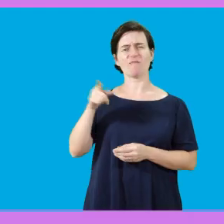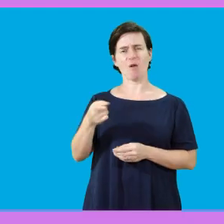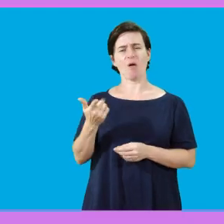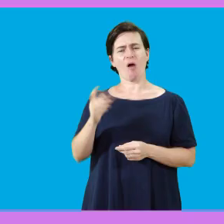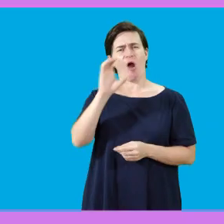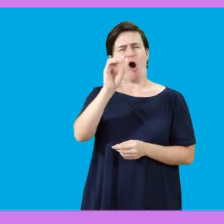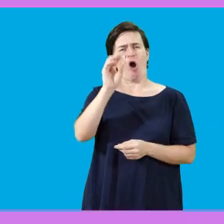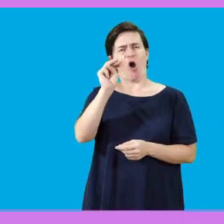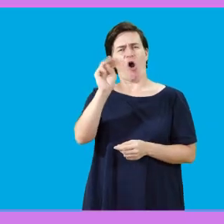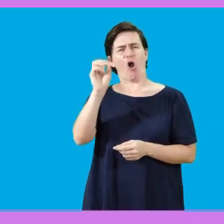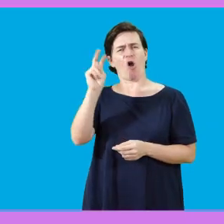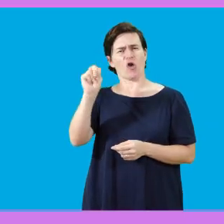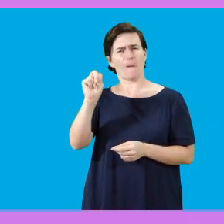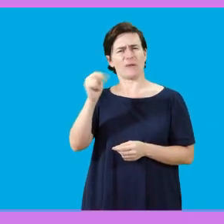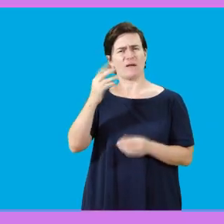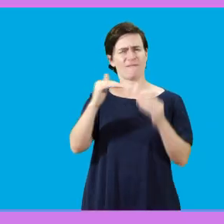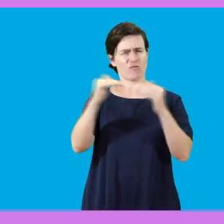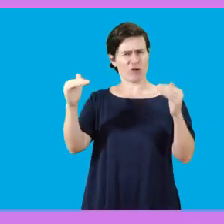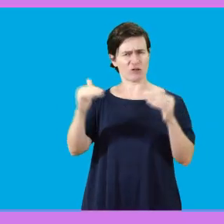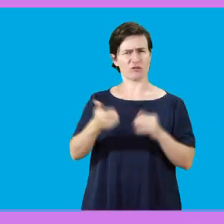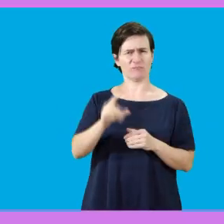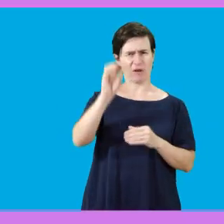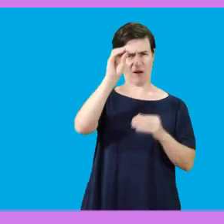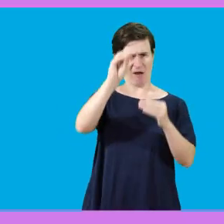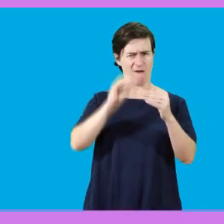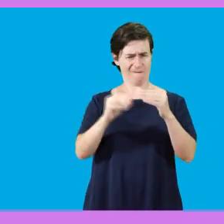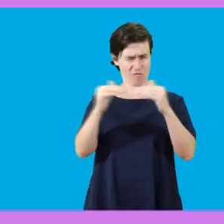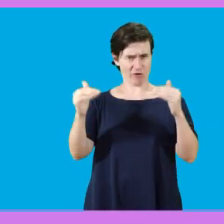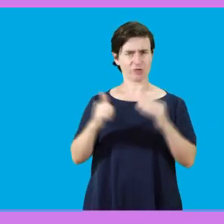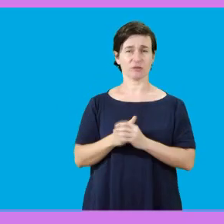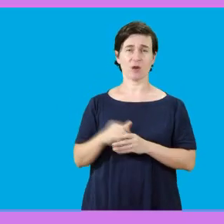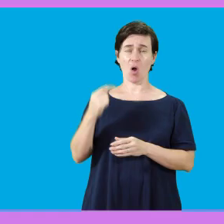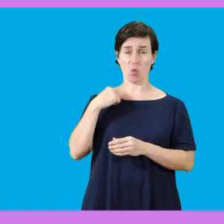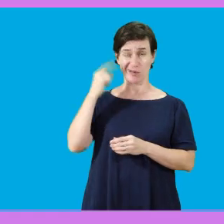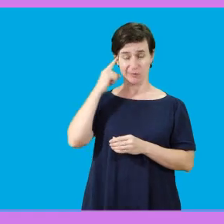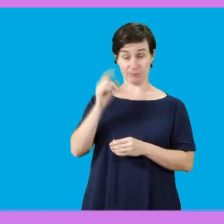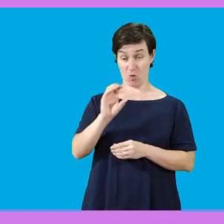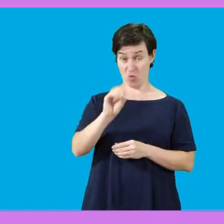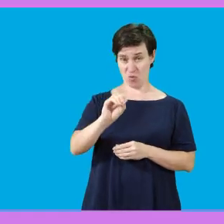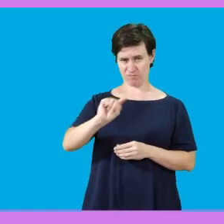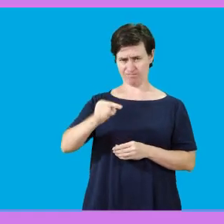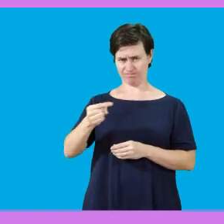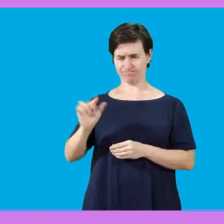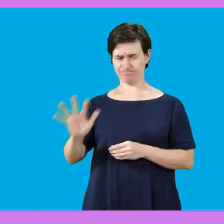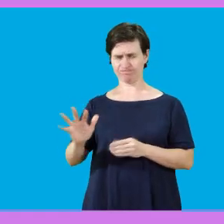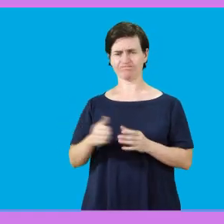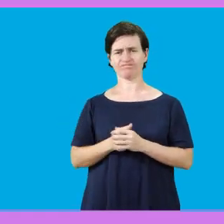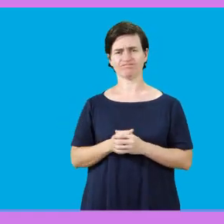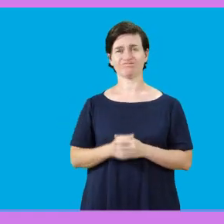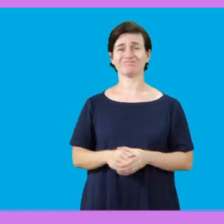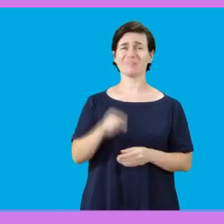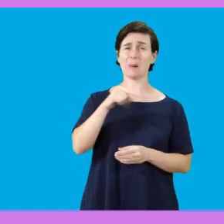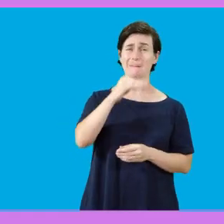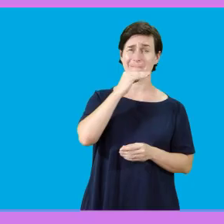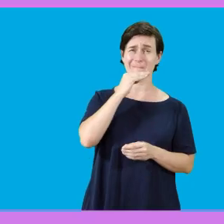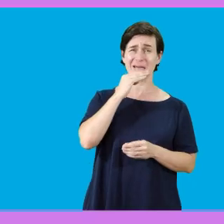as a common fraction. So with our previous knowledge on fractions, we know that this decimal point is a 10 actually. So if it's a 10, then it